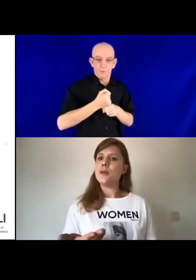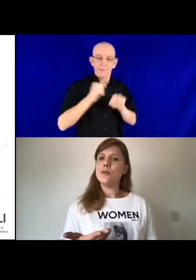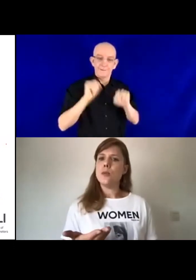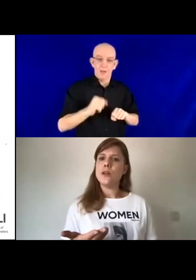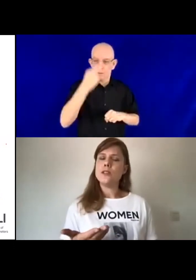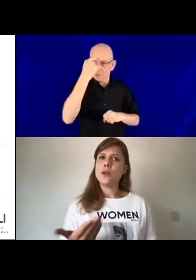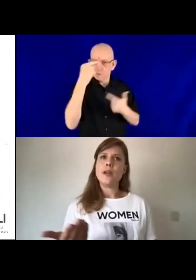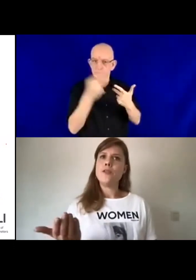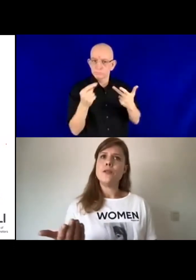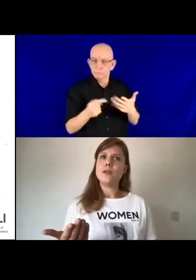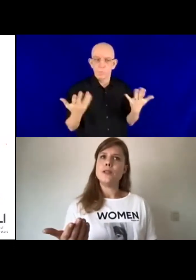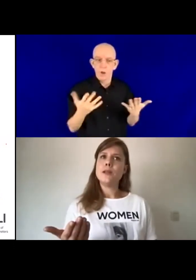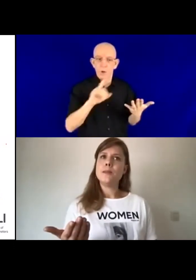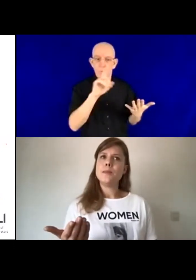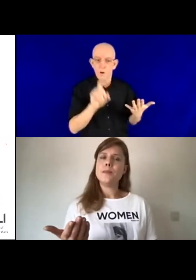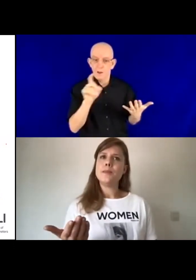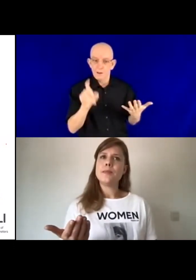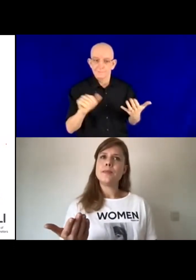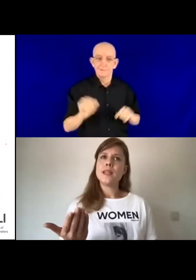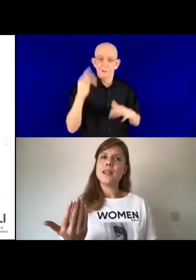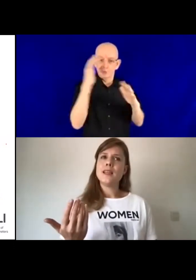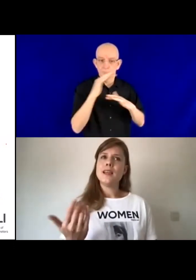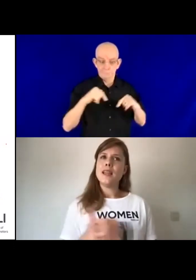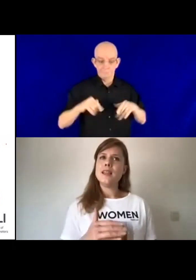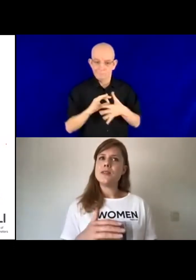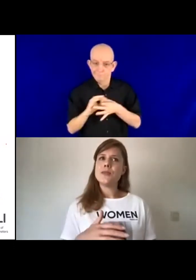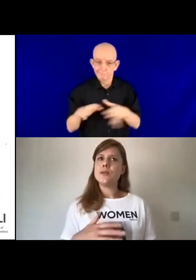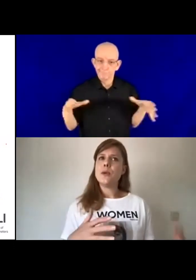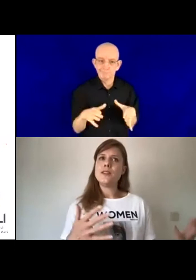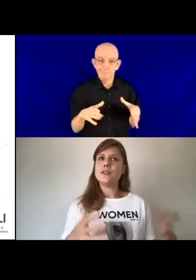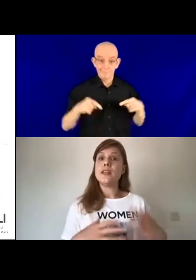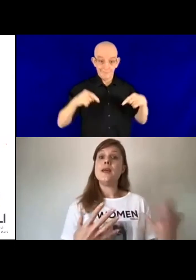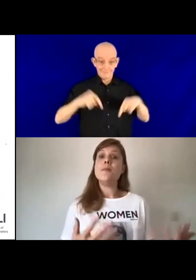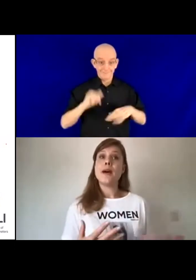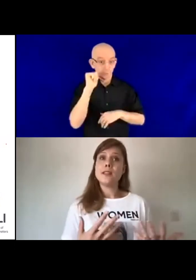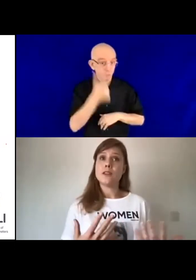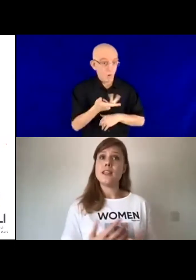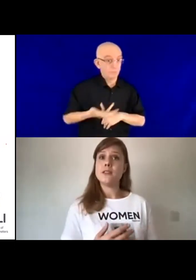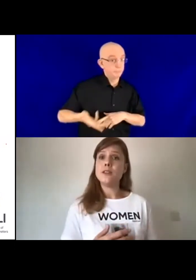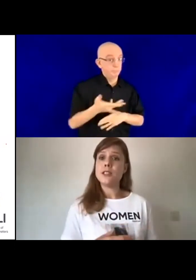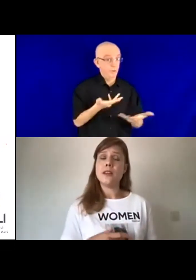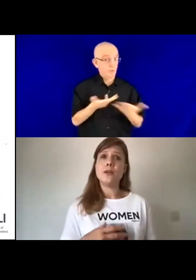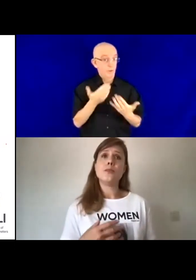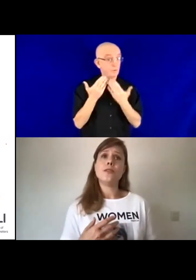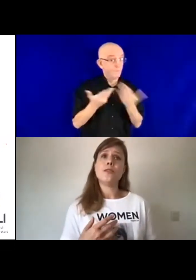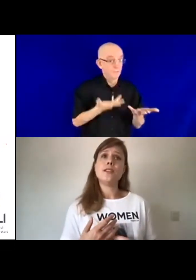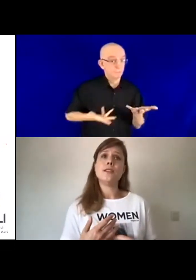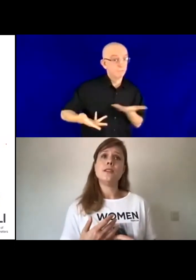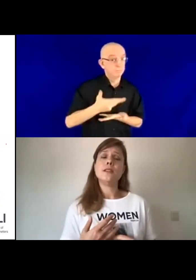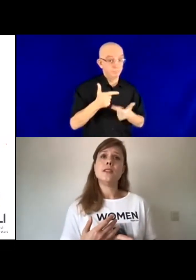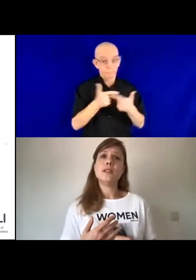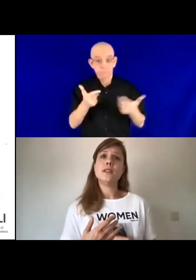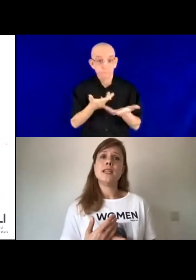deaf people want going forward? And then there's also the question of the impact of technology on the